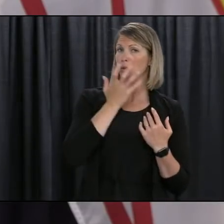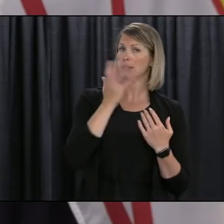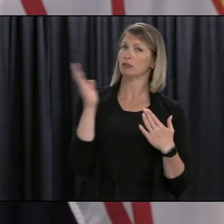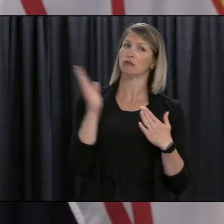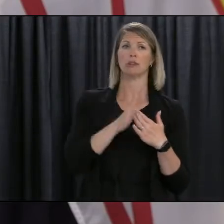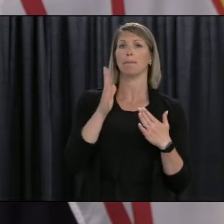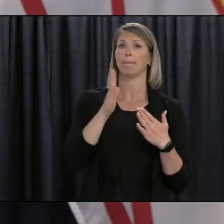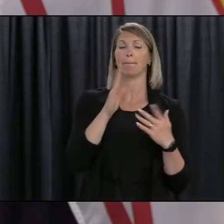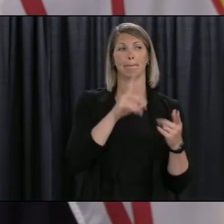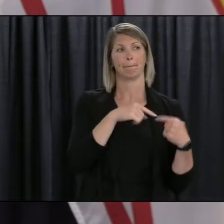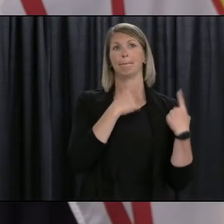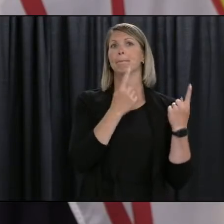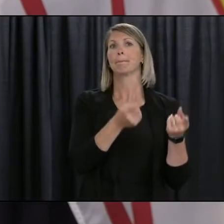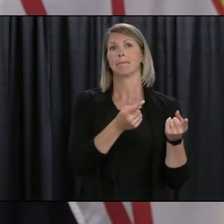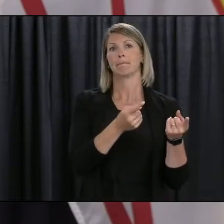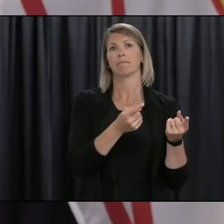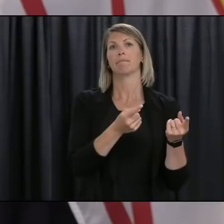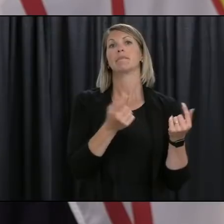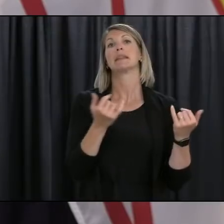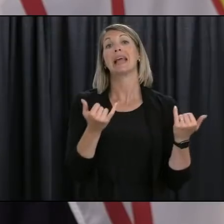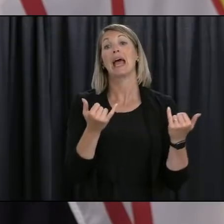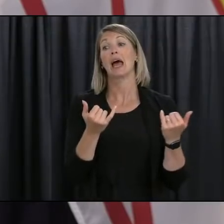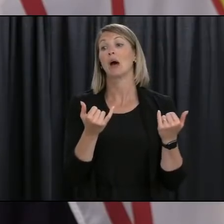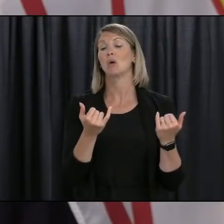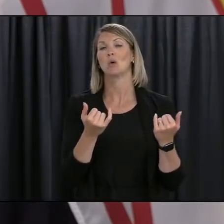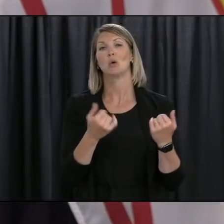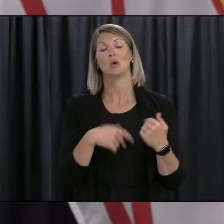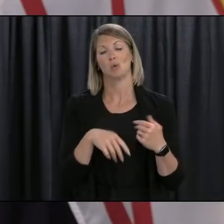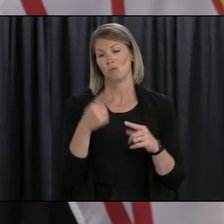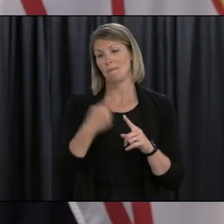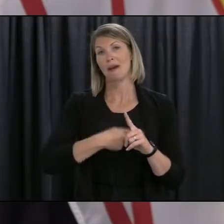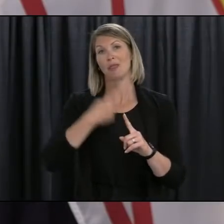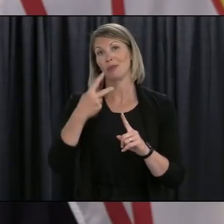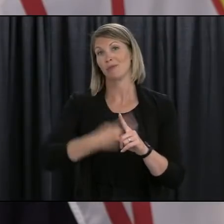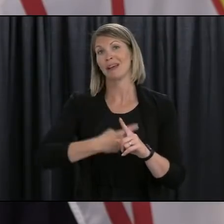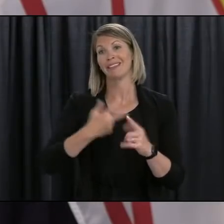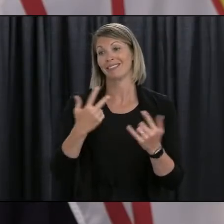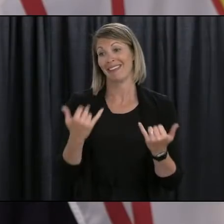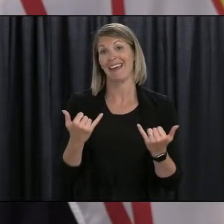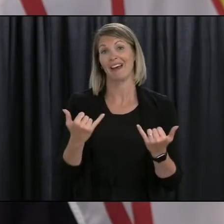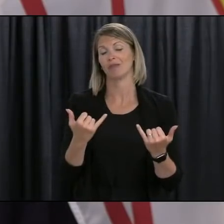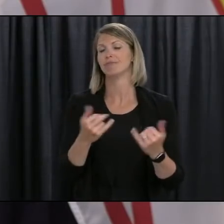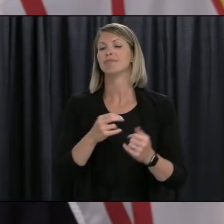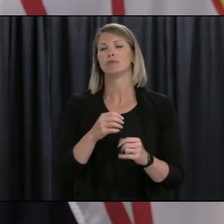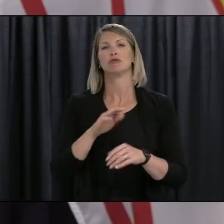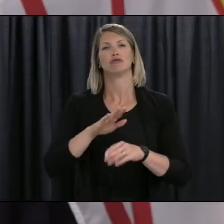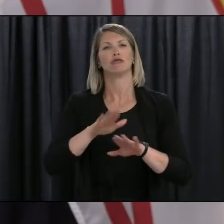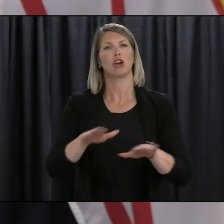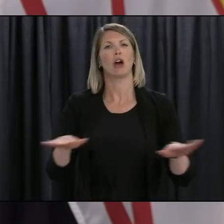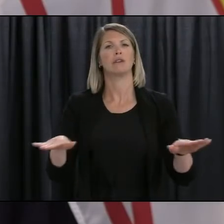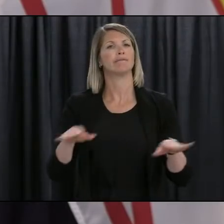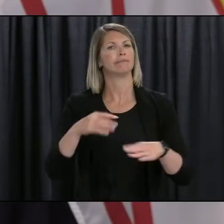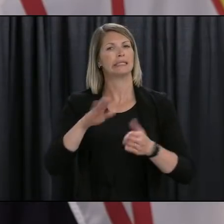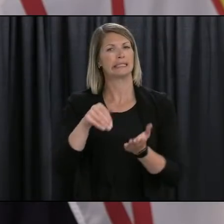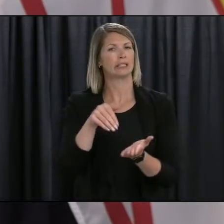much as we have in a short period of time, those childcare spaces now should be available as they would have been pre-COVID.